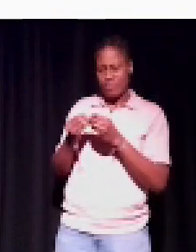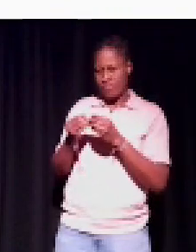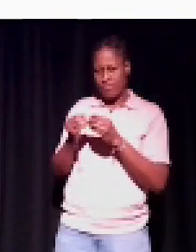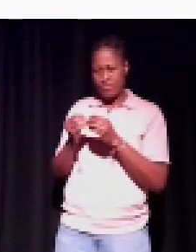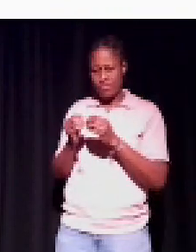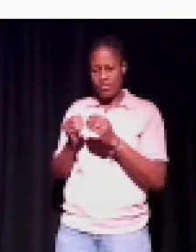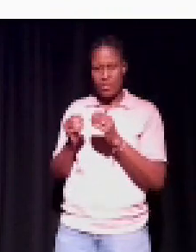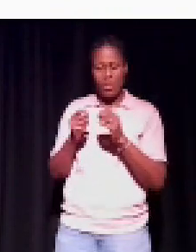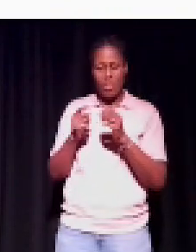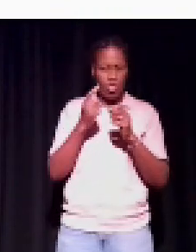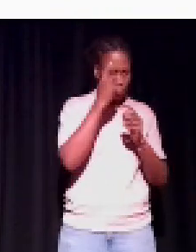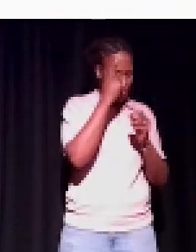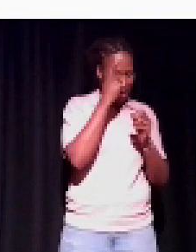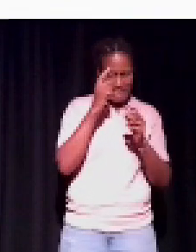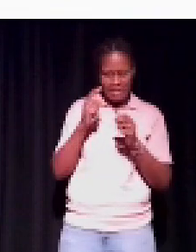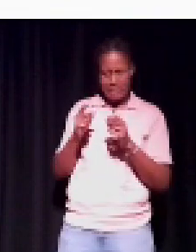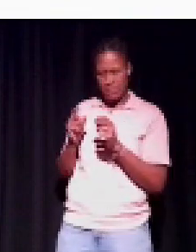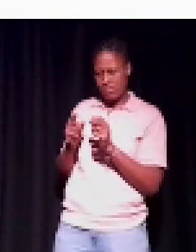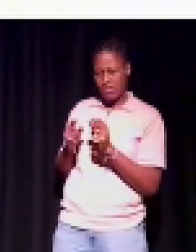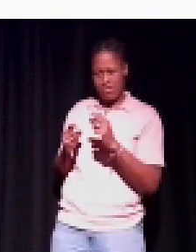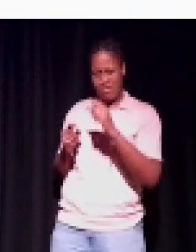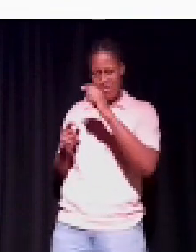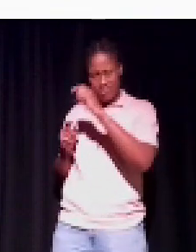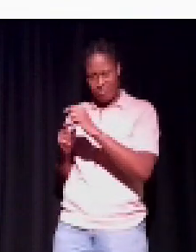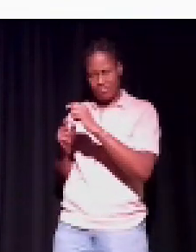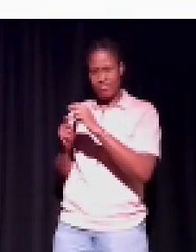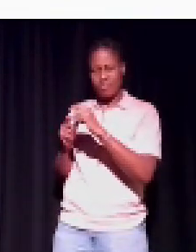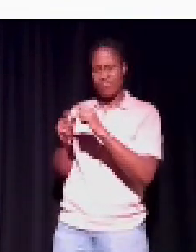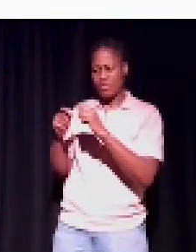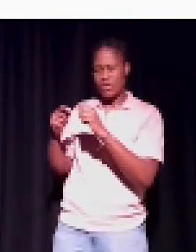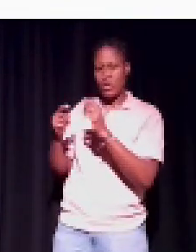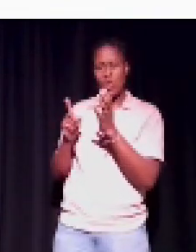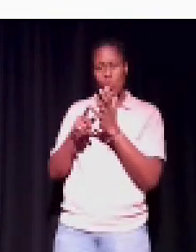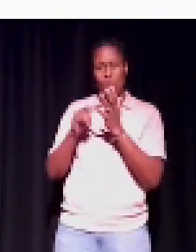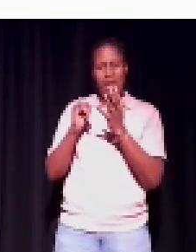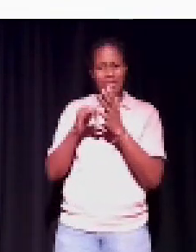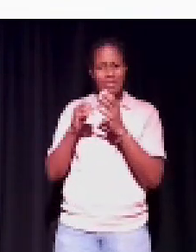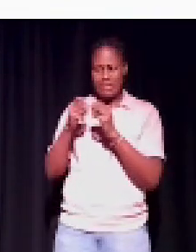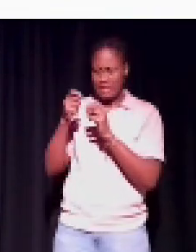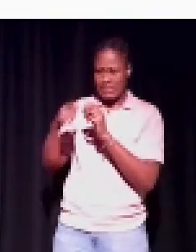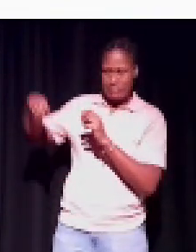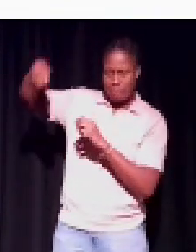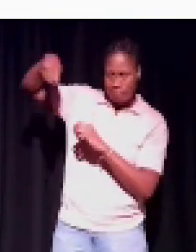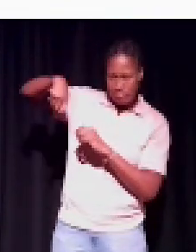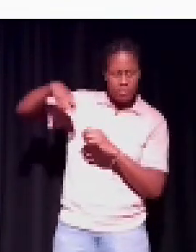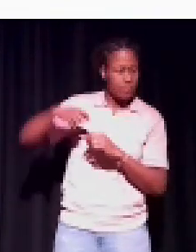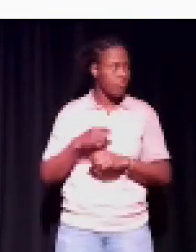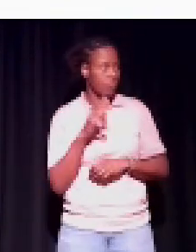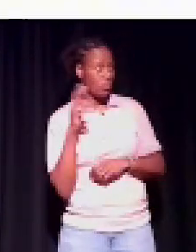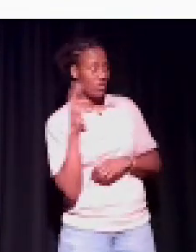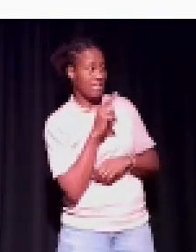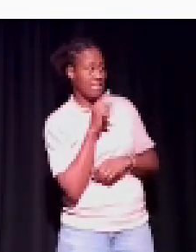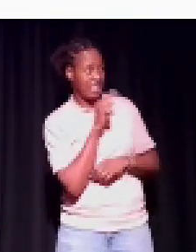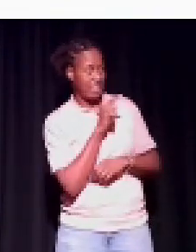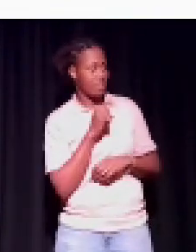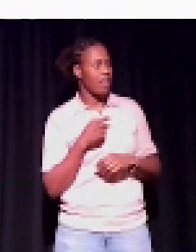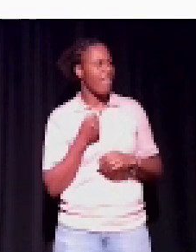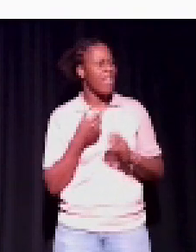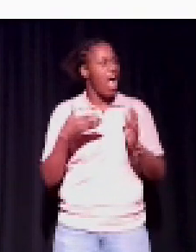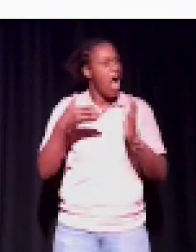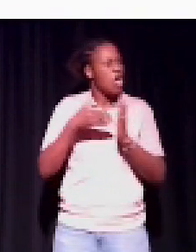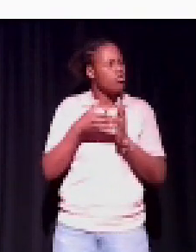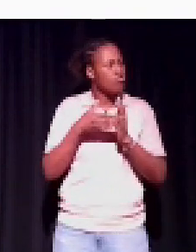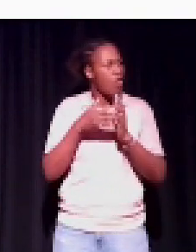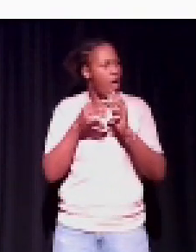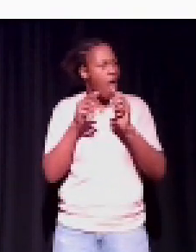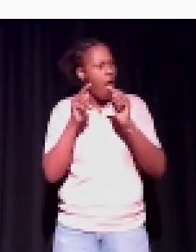a USB cable running into it now. So that's what I've got with me here. It's got an extra rectangle on it that you can